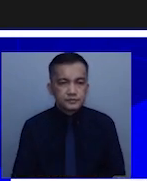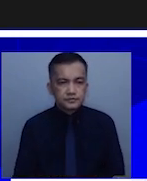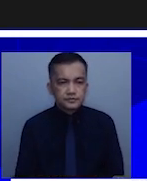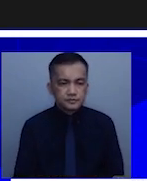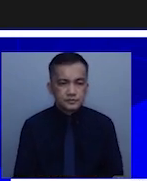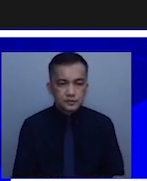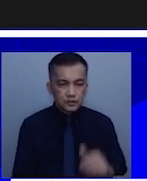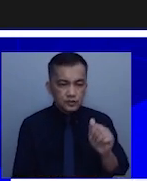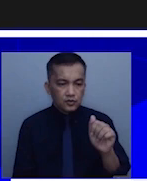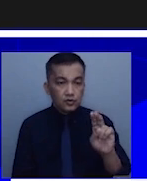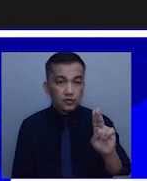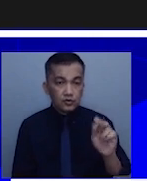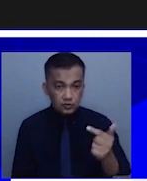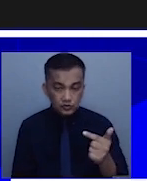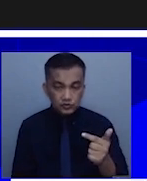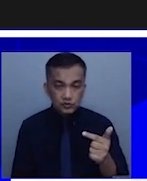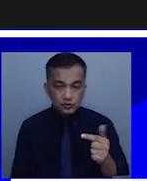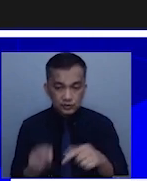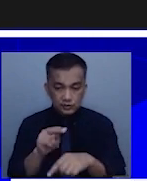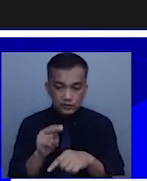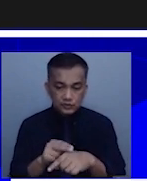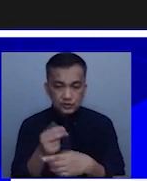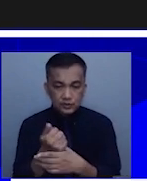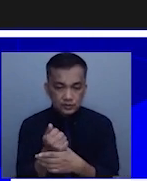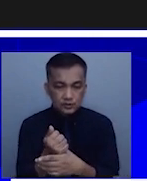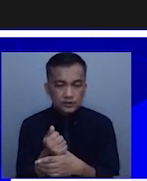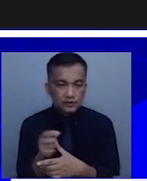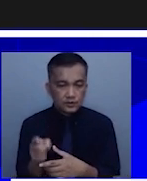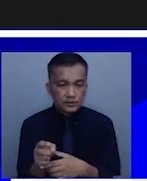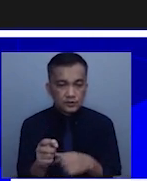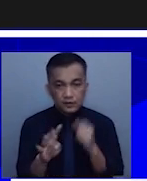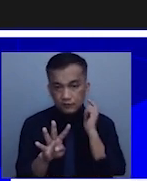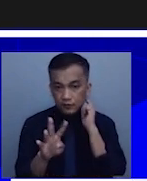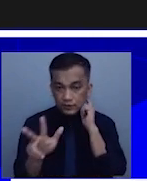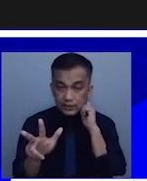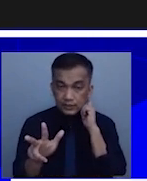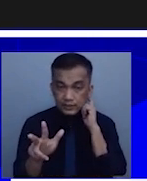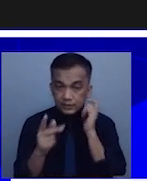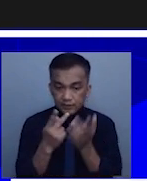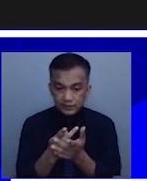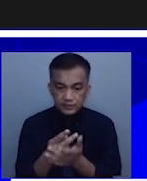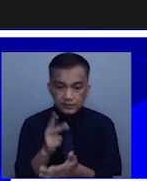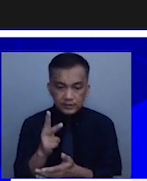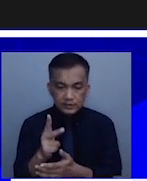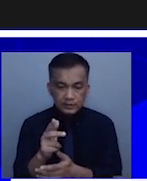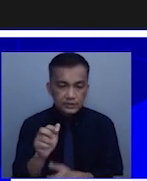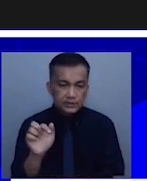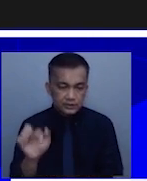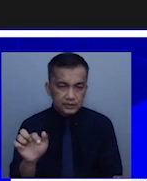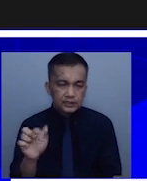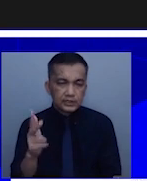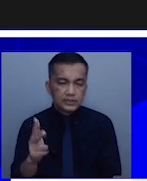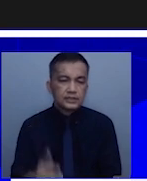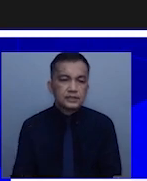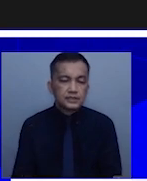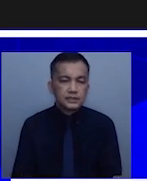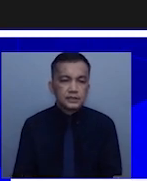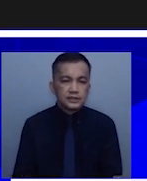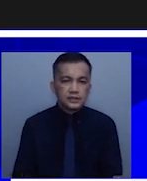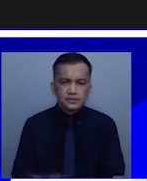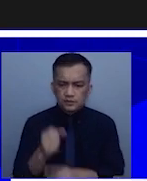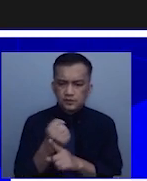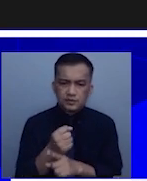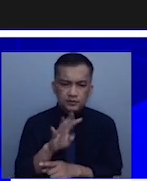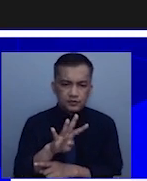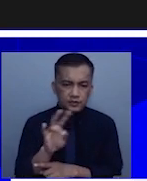national average natin ay nasa 43 pesos and 30 centavos. And then September, about 47